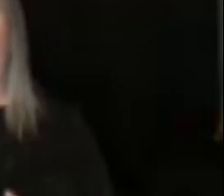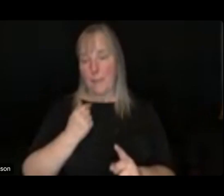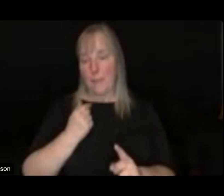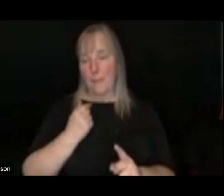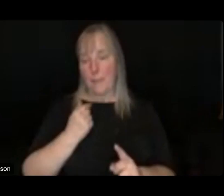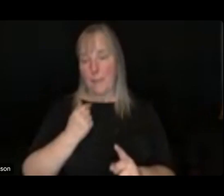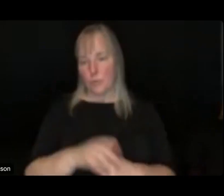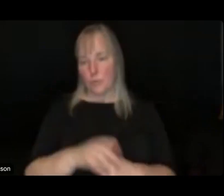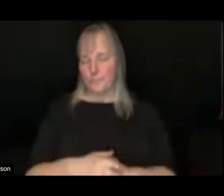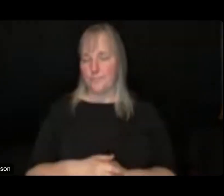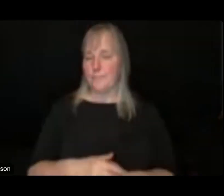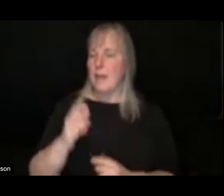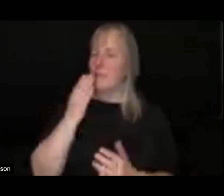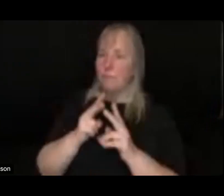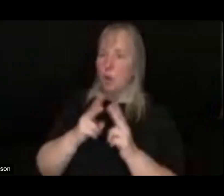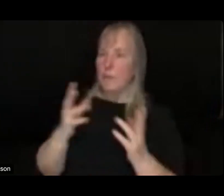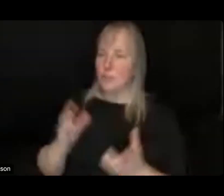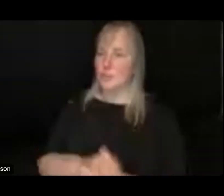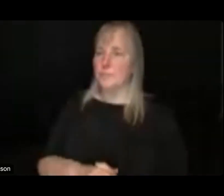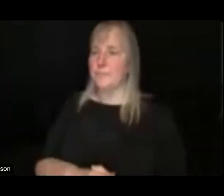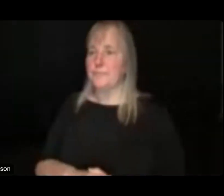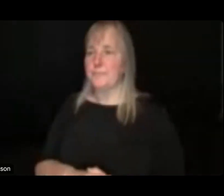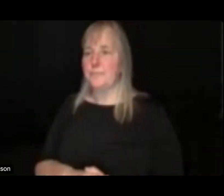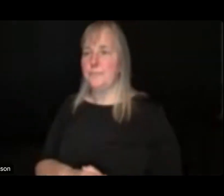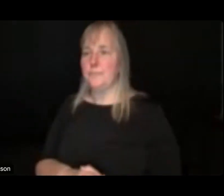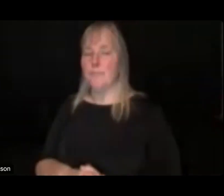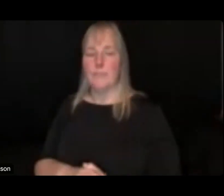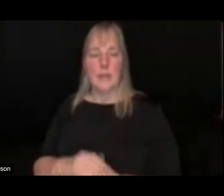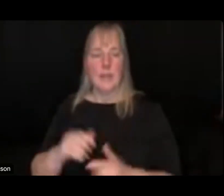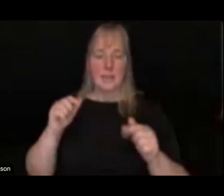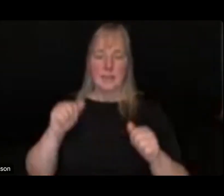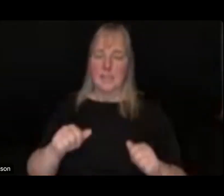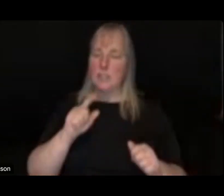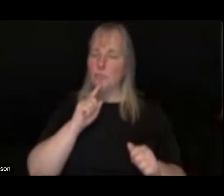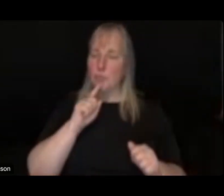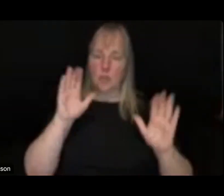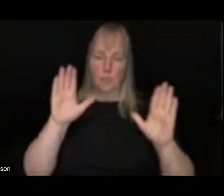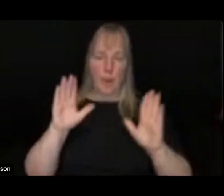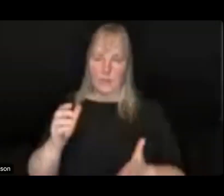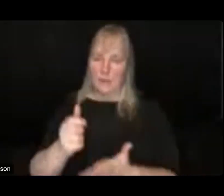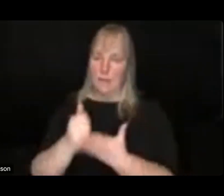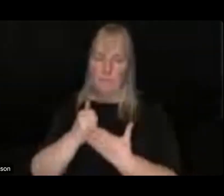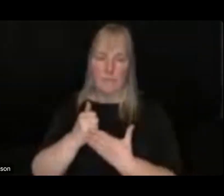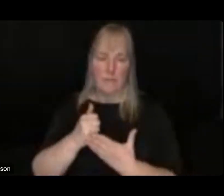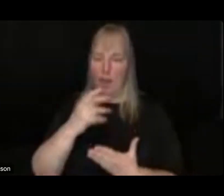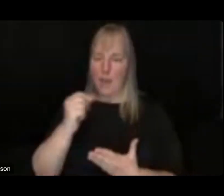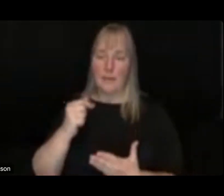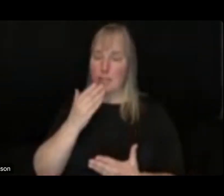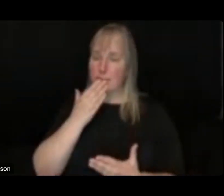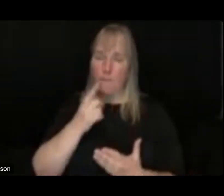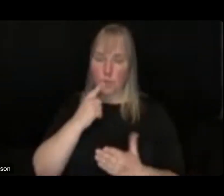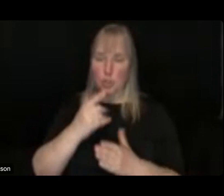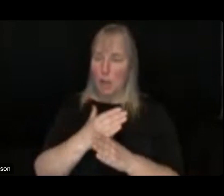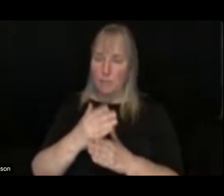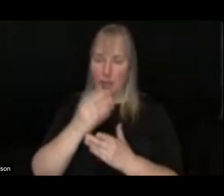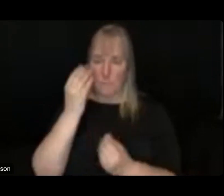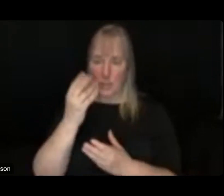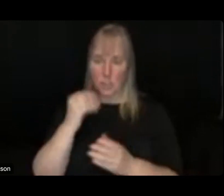much. This is greatly helpful, and also thank you for sharing the information in the share